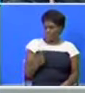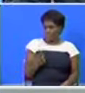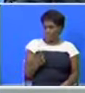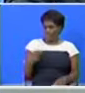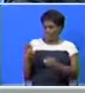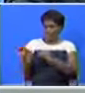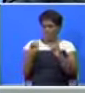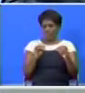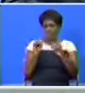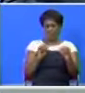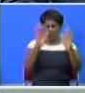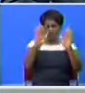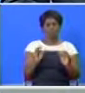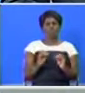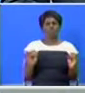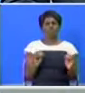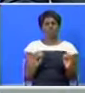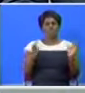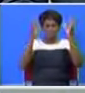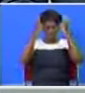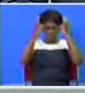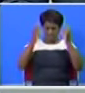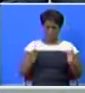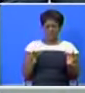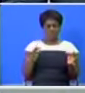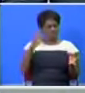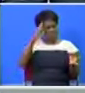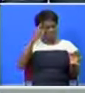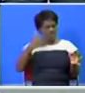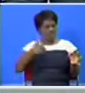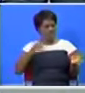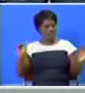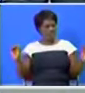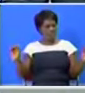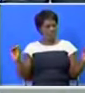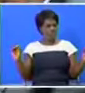party hopping was irrelevant and hence the decision unreasonable.